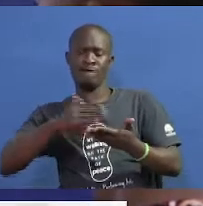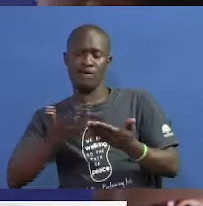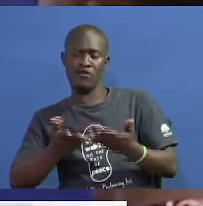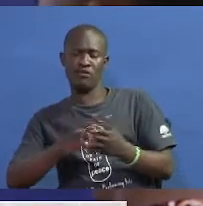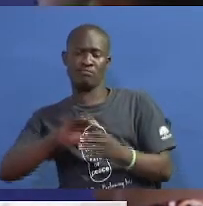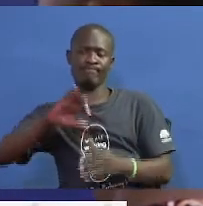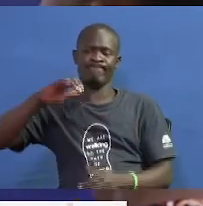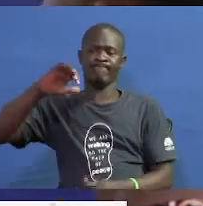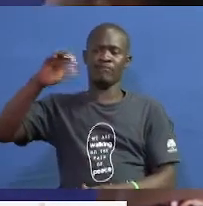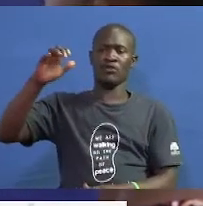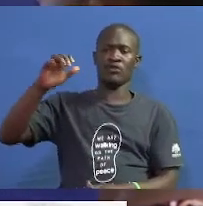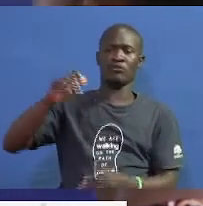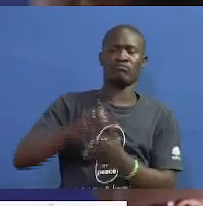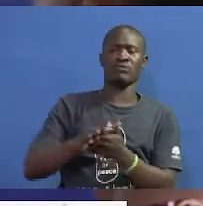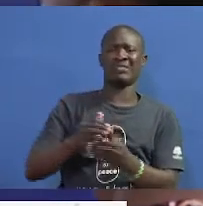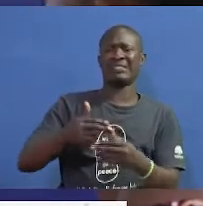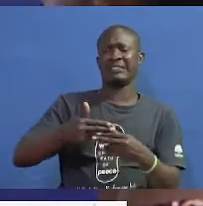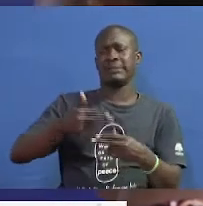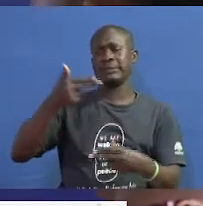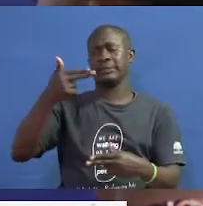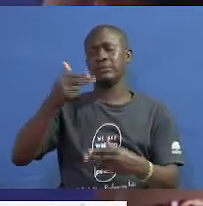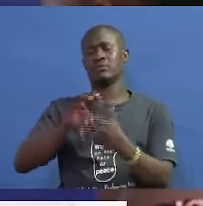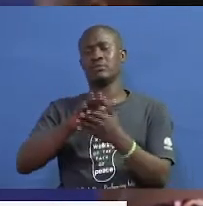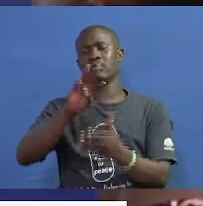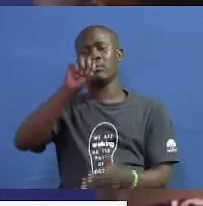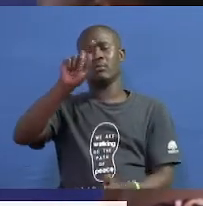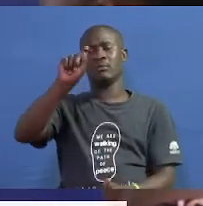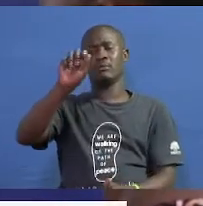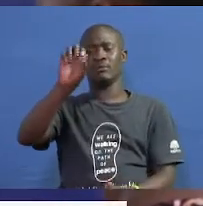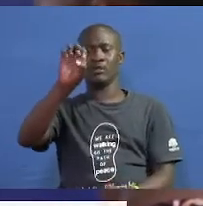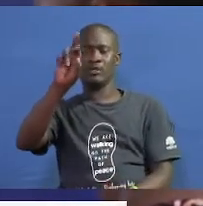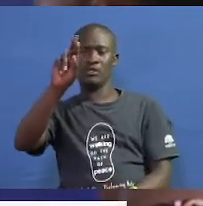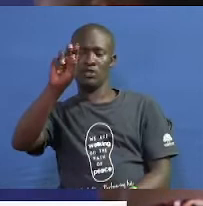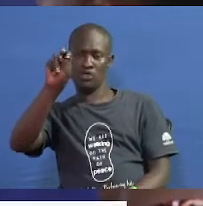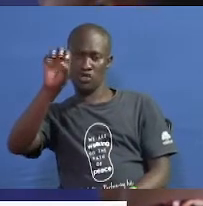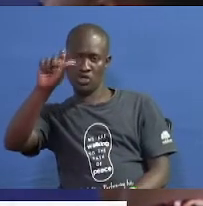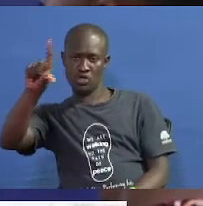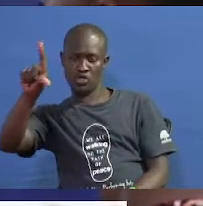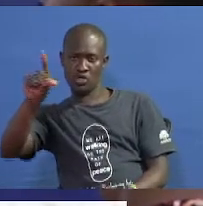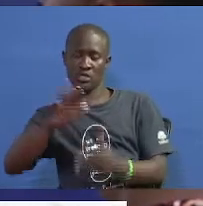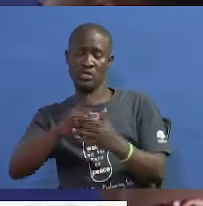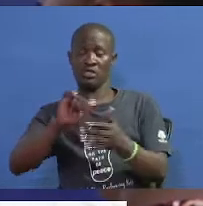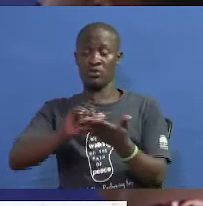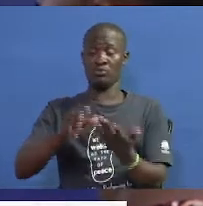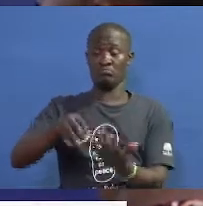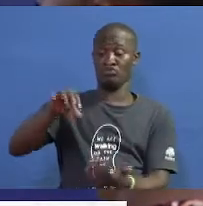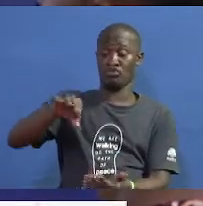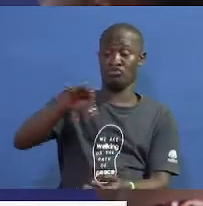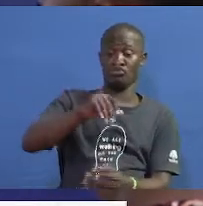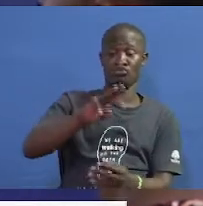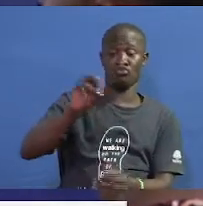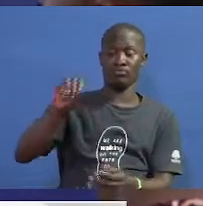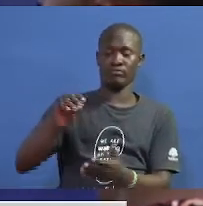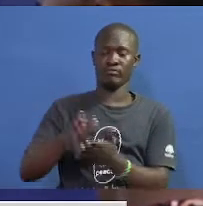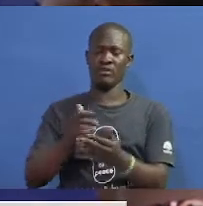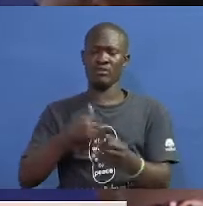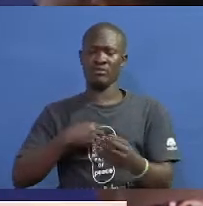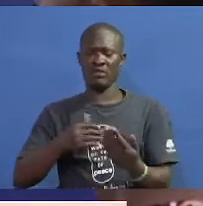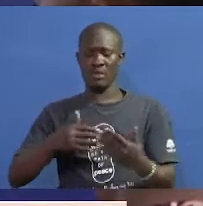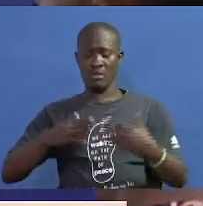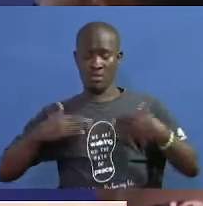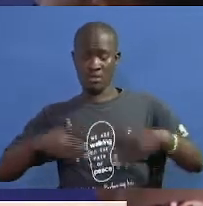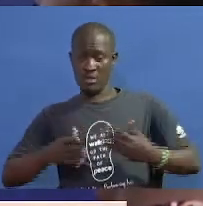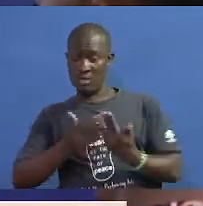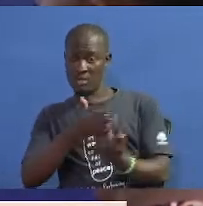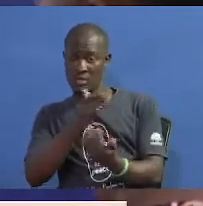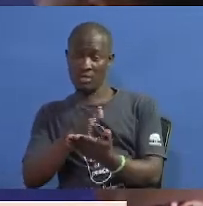counties were selected because they were the highest maternal morbidity and mortality in Kenya, and so that's why we selected them. I feel like the healthcare